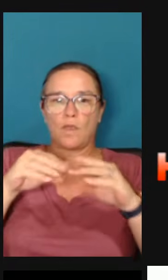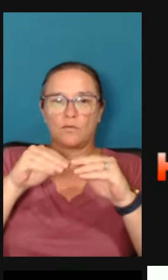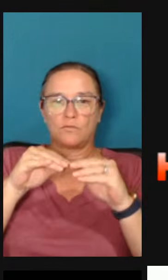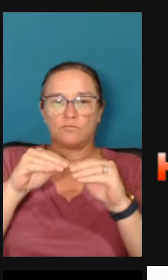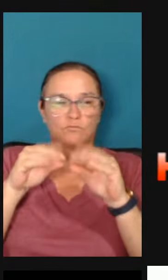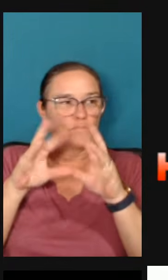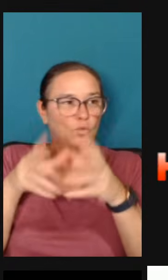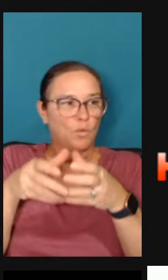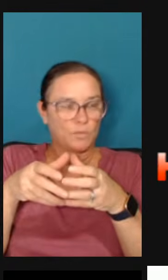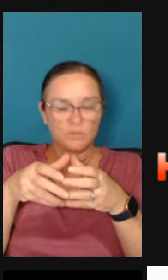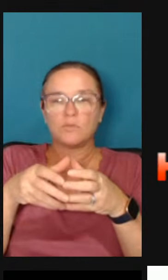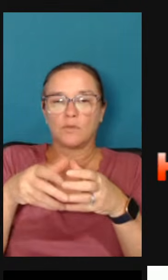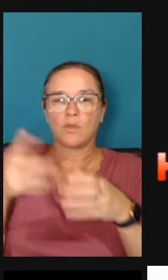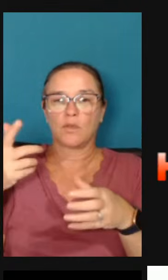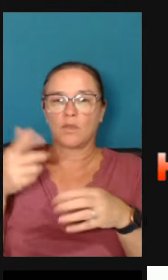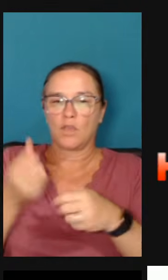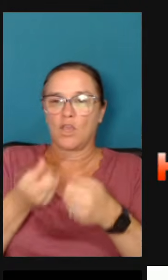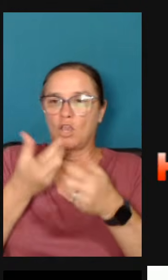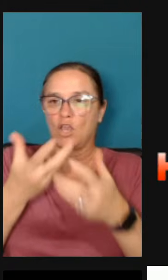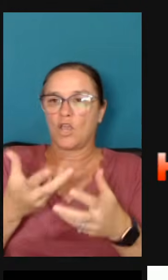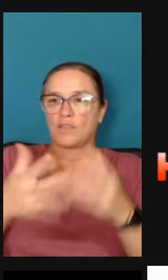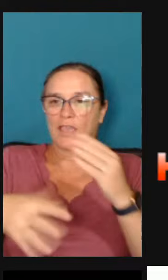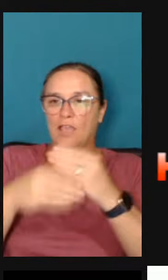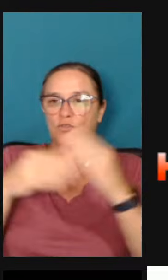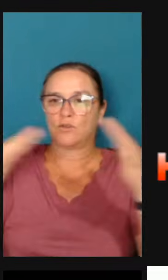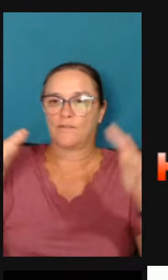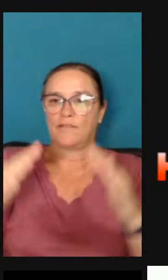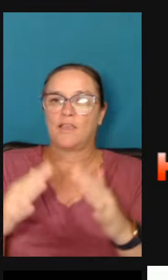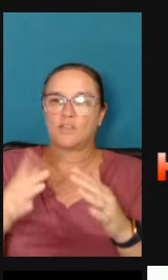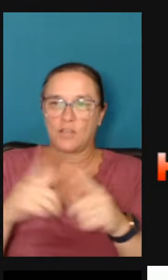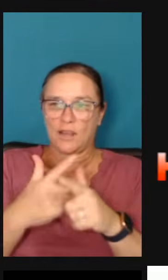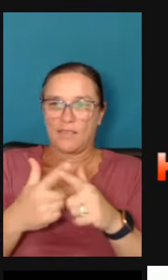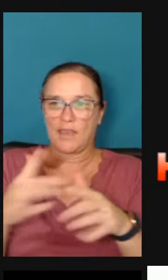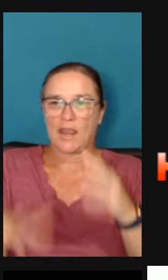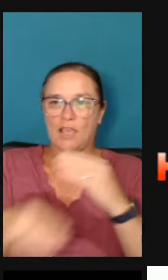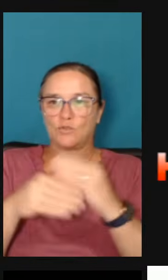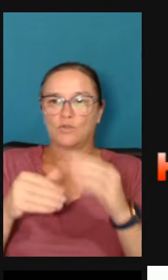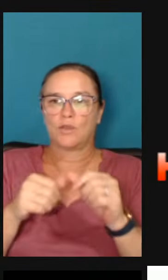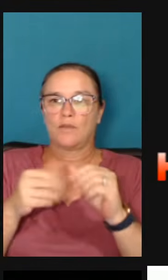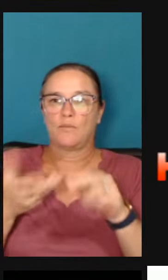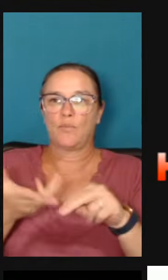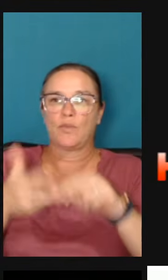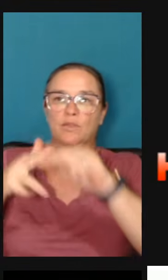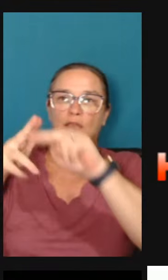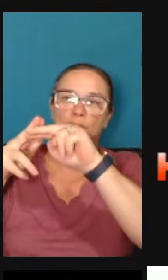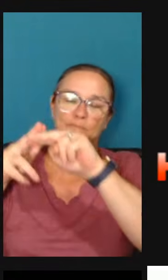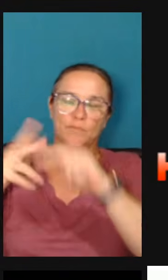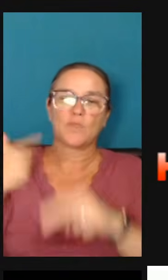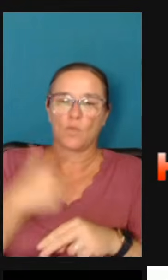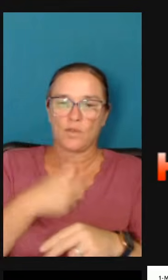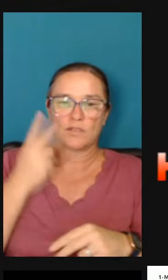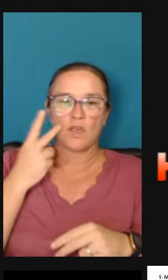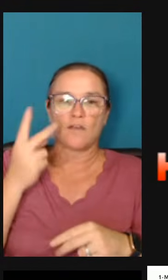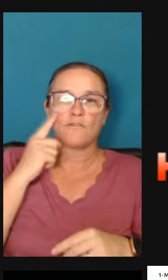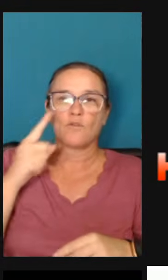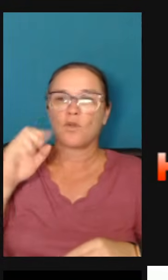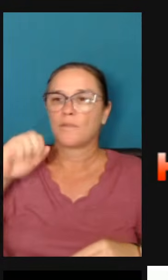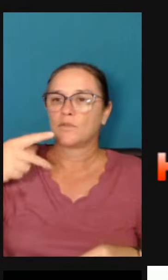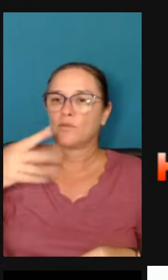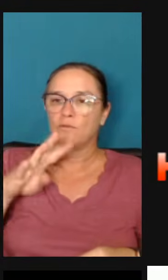causing extra deflation and prolonged buildup to 41 that we saw in the days ahead.